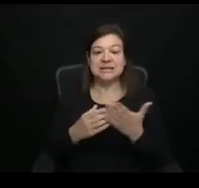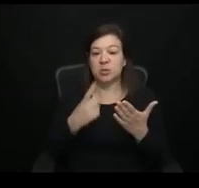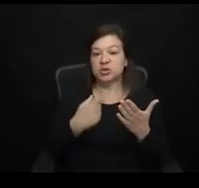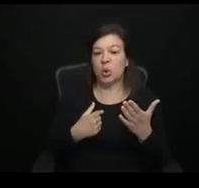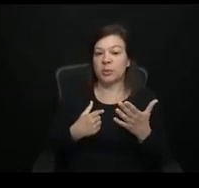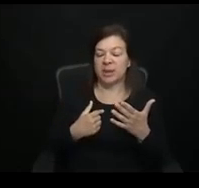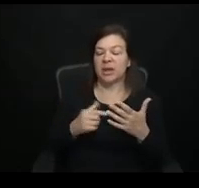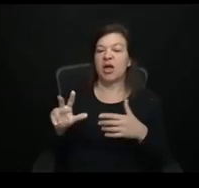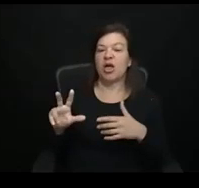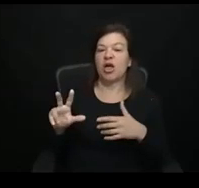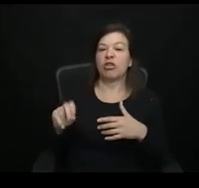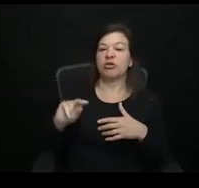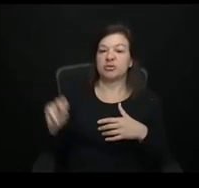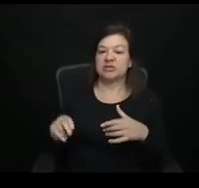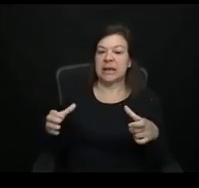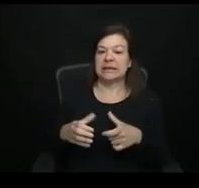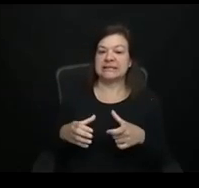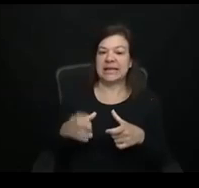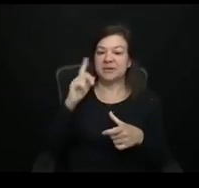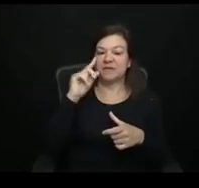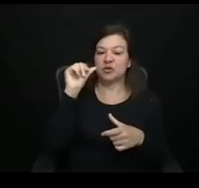Yeah. I wonder who that was.